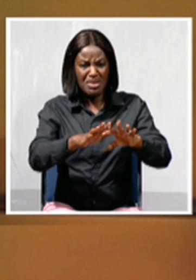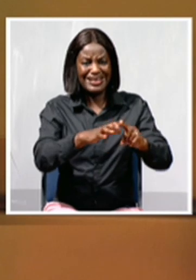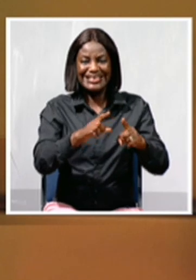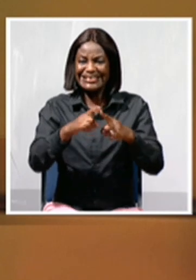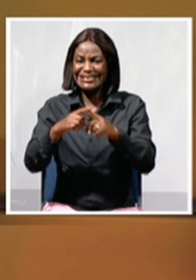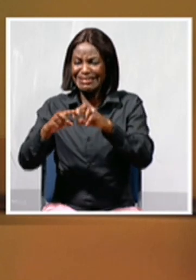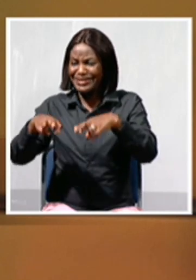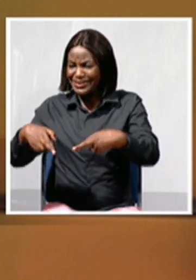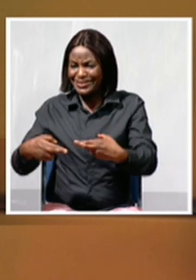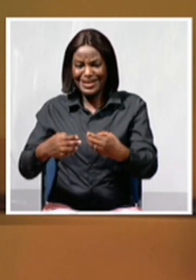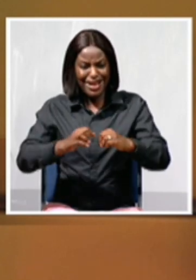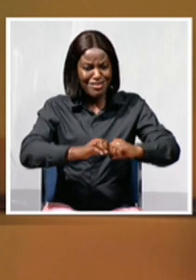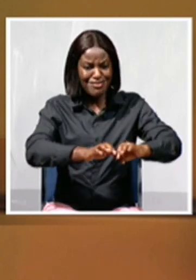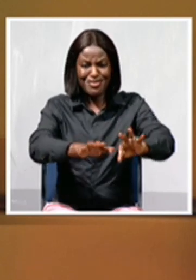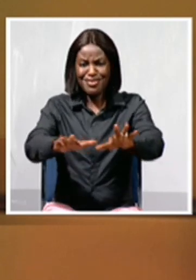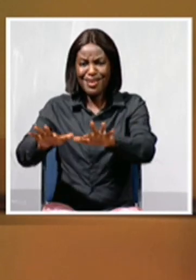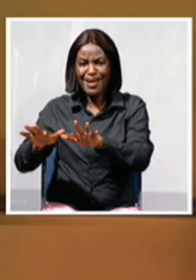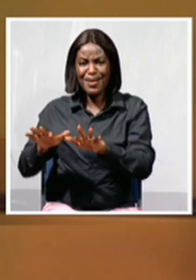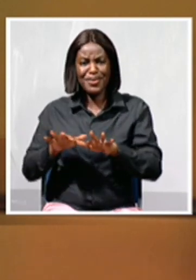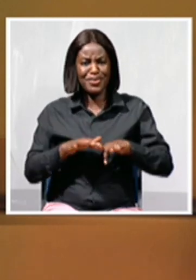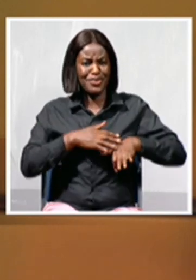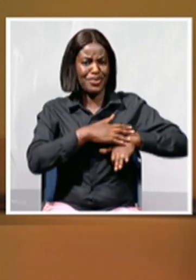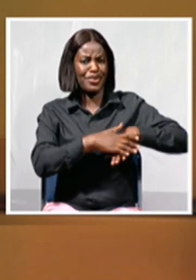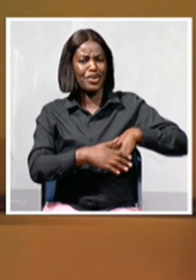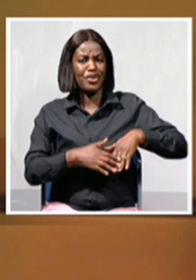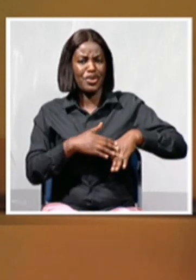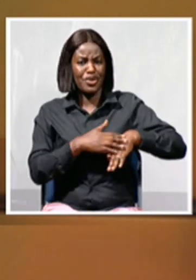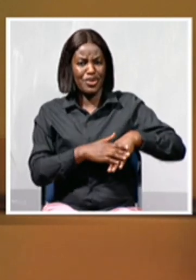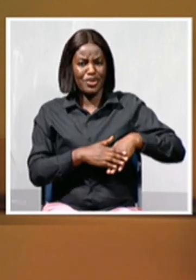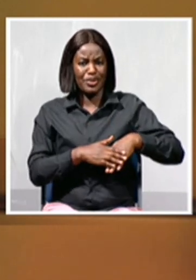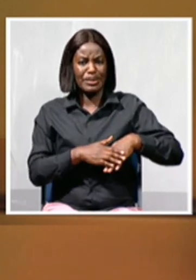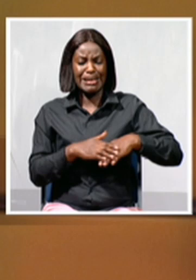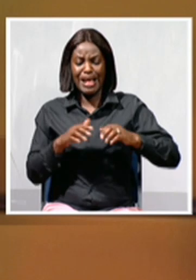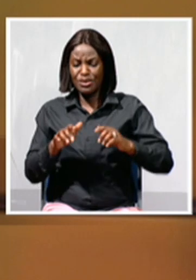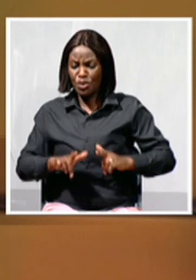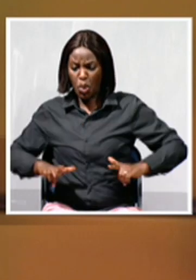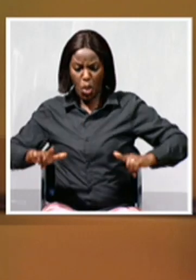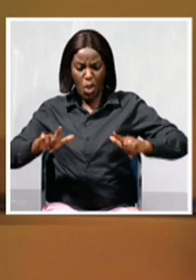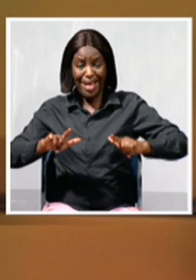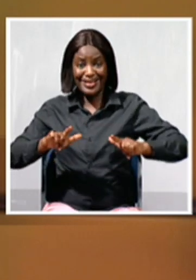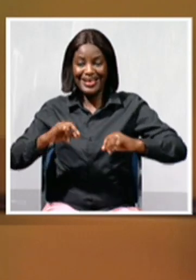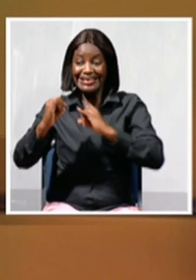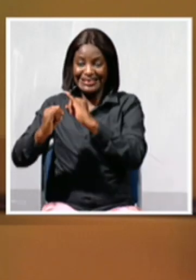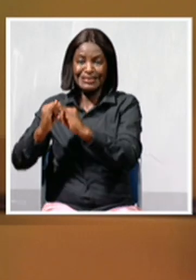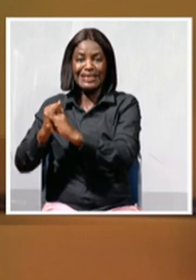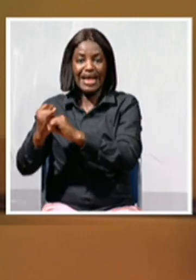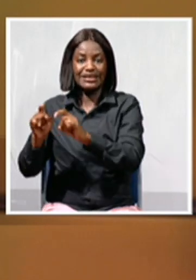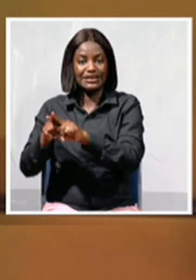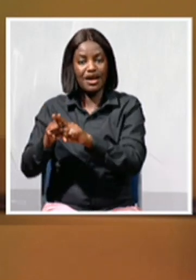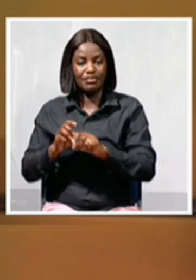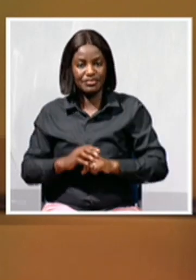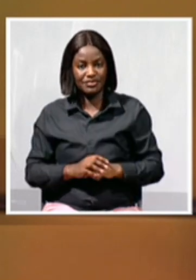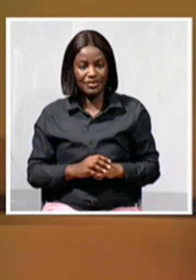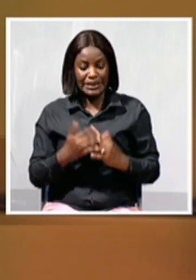received all our registration equipment that were deployed both locally and internationally. And now what we are doing is we are